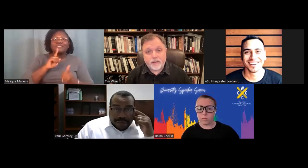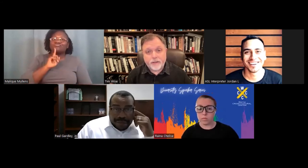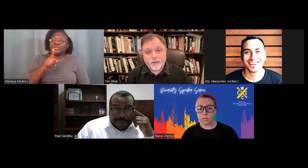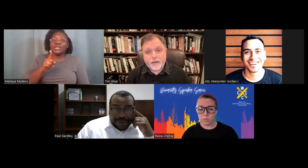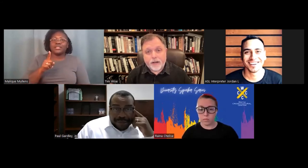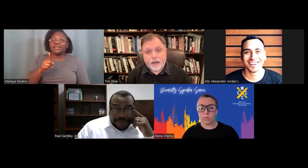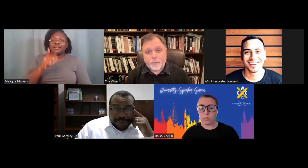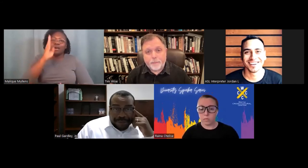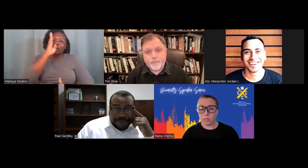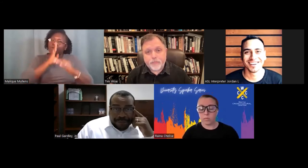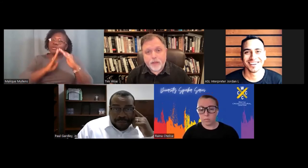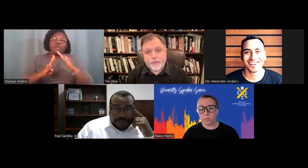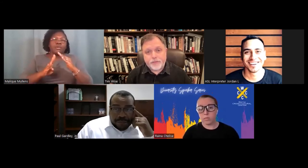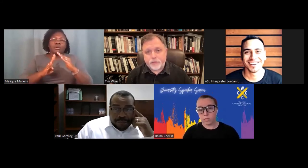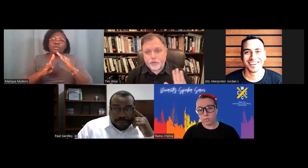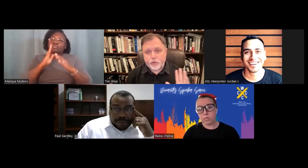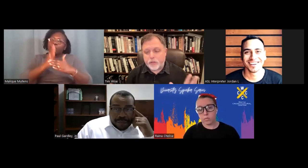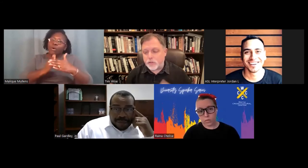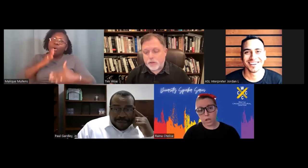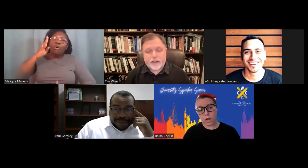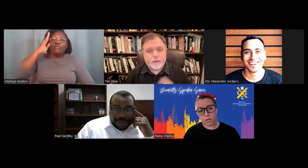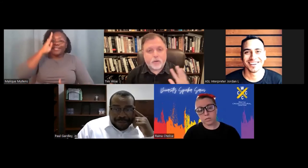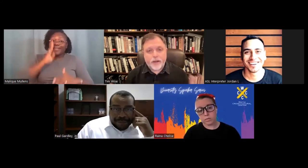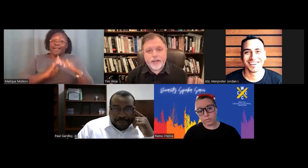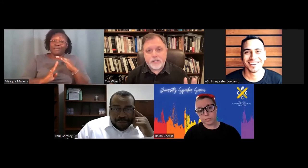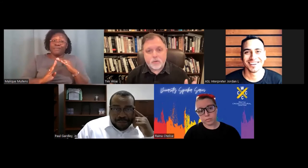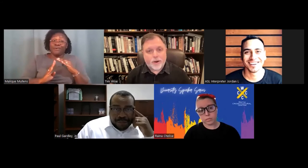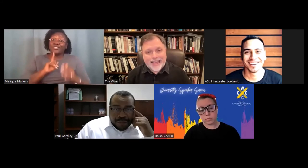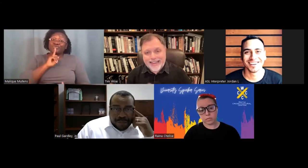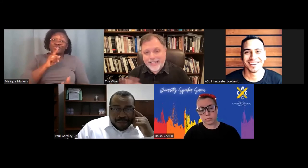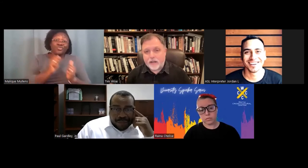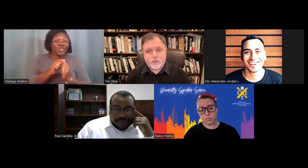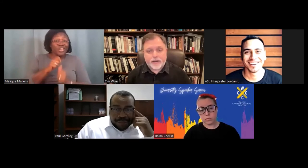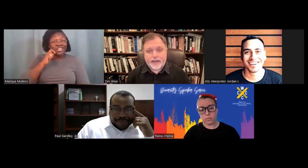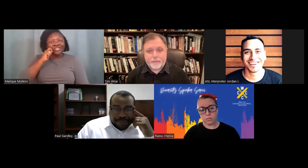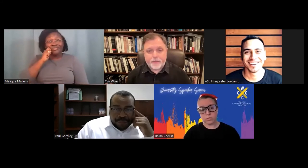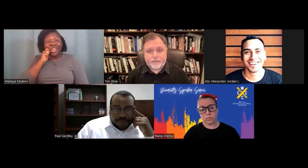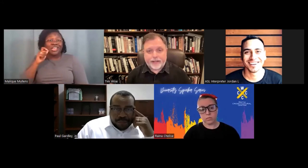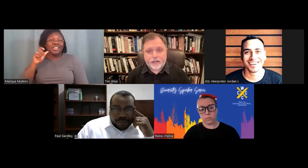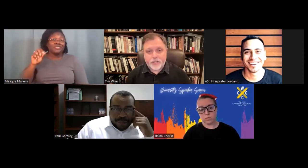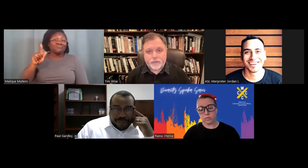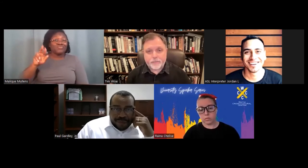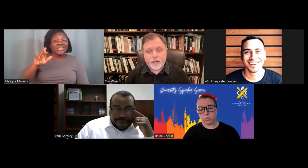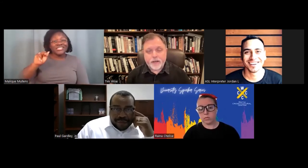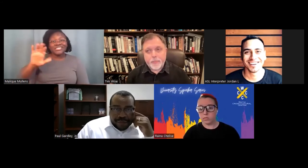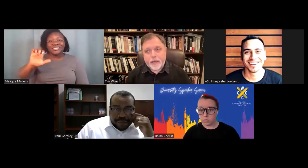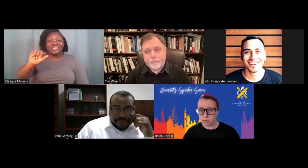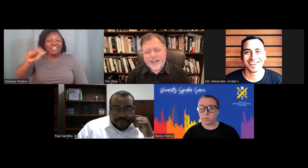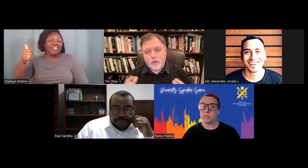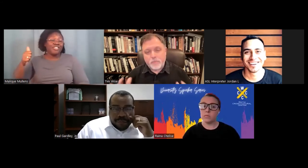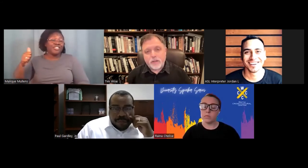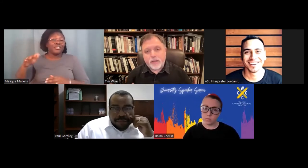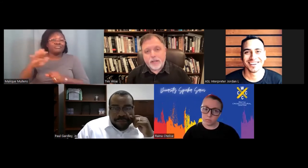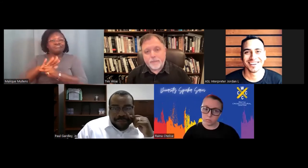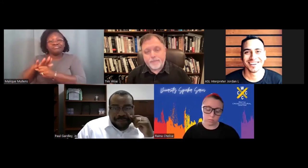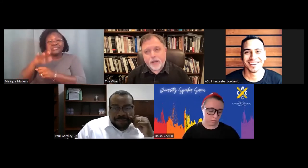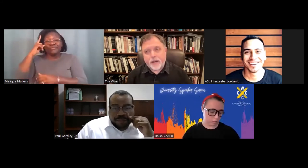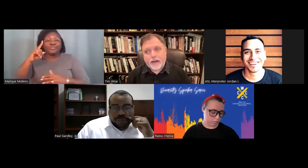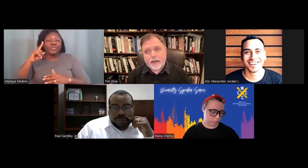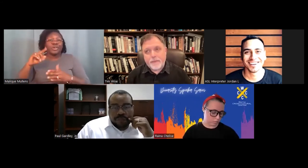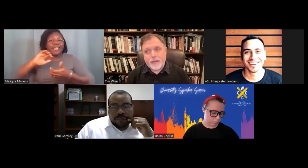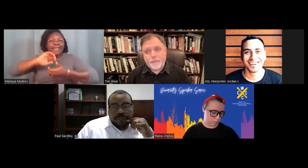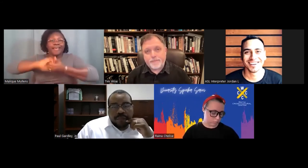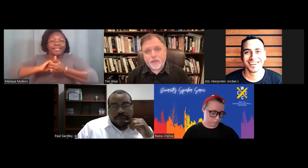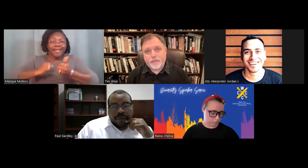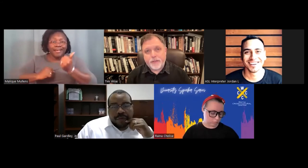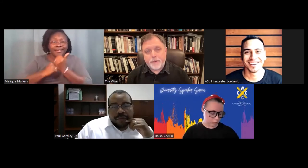humility. And this is true whether we're talking about race or any other dynamic of allyship. And by humility,